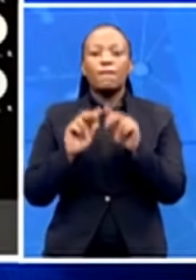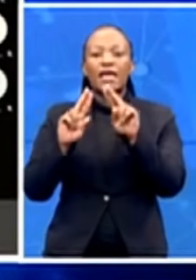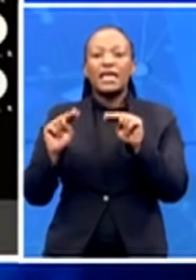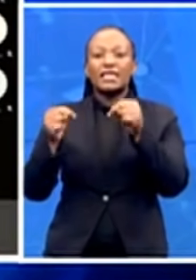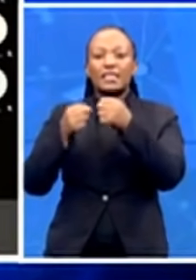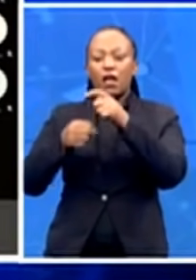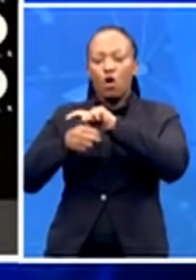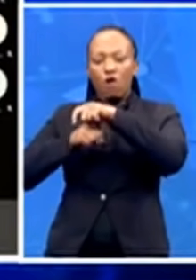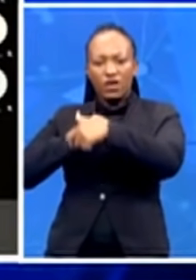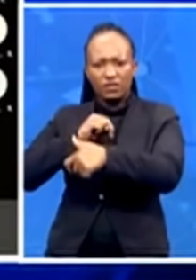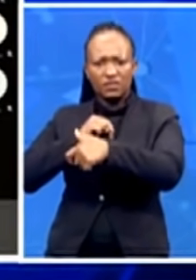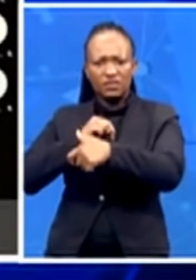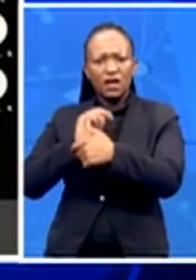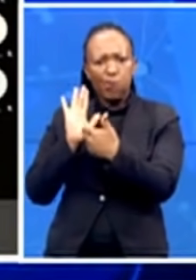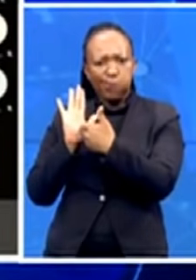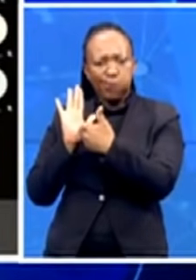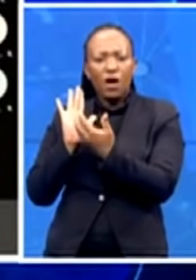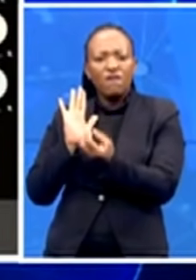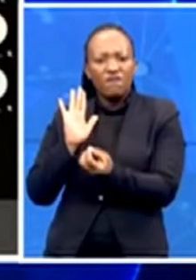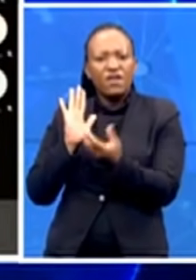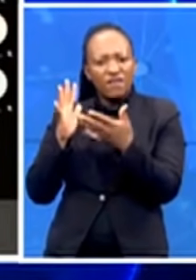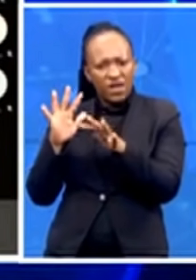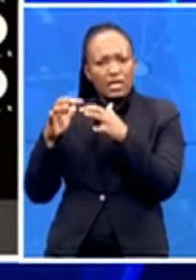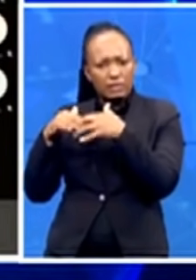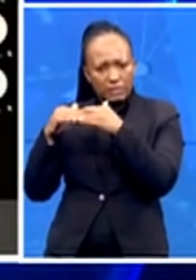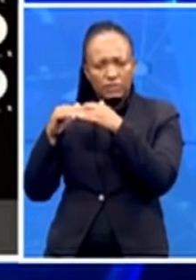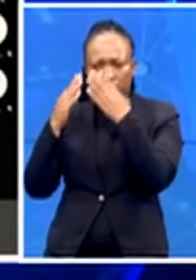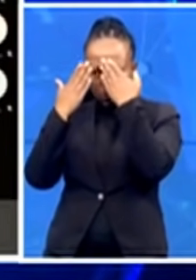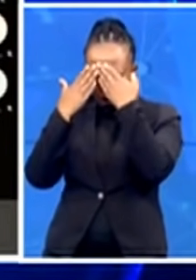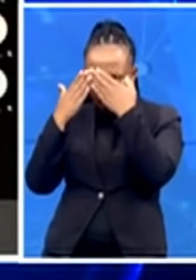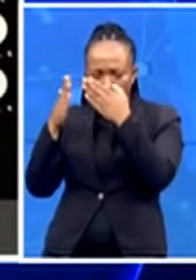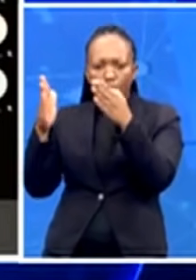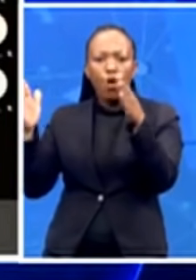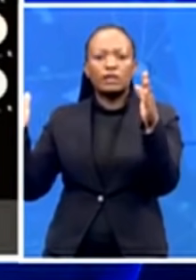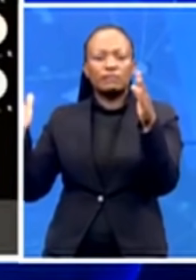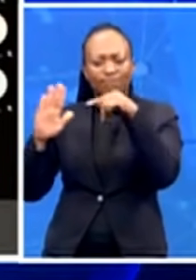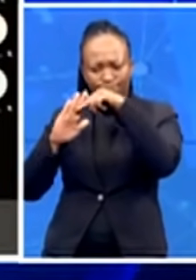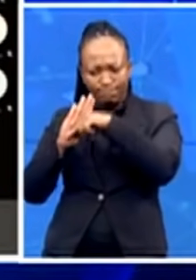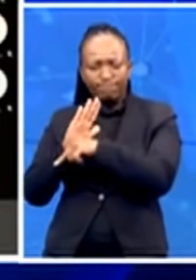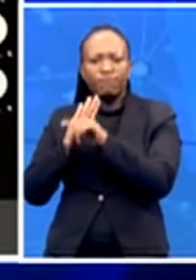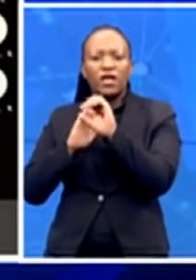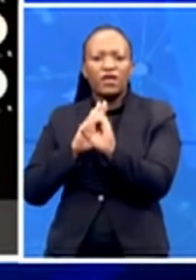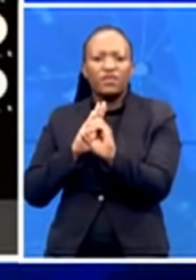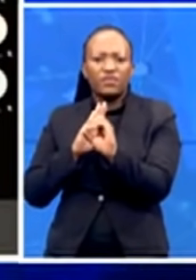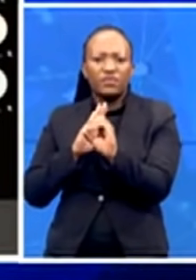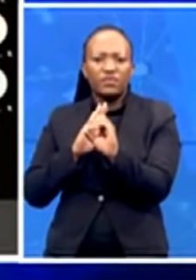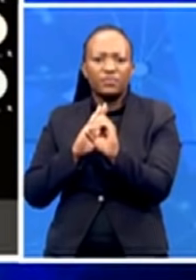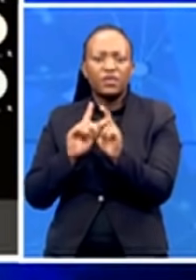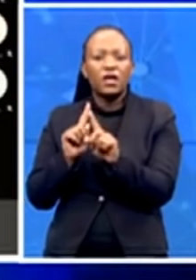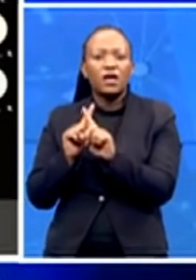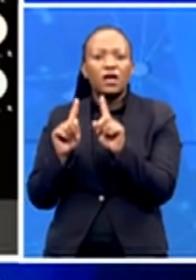were formulated as broad and general principles. They do not appear to have been intended